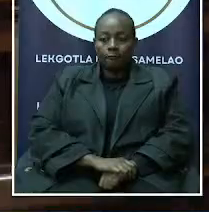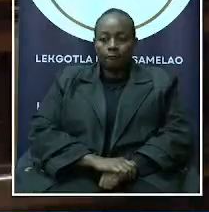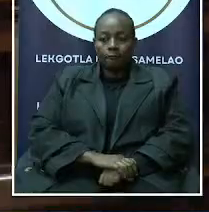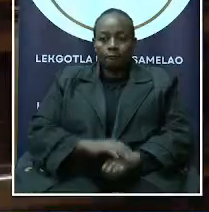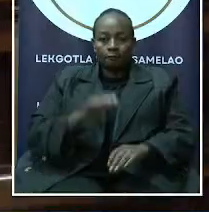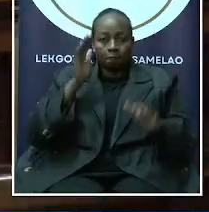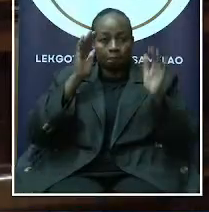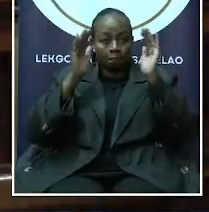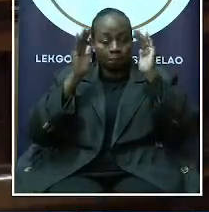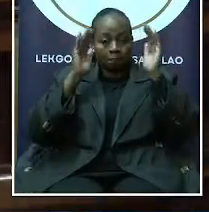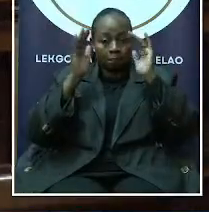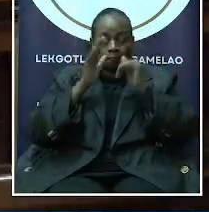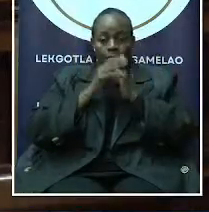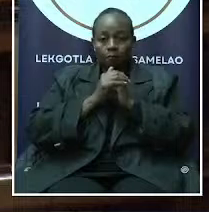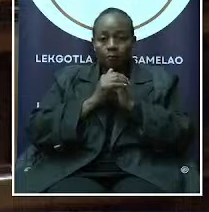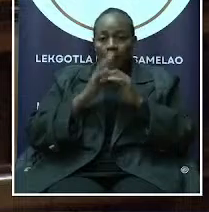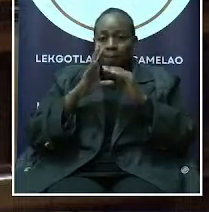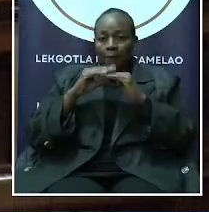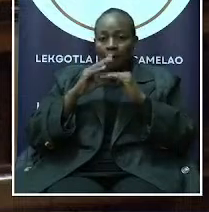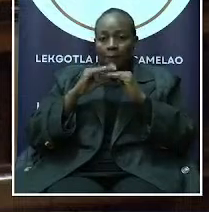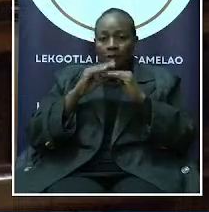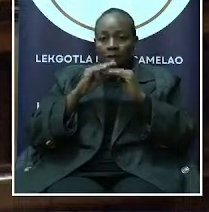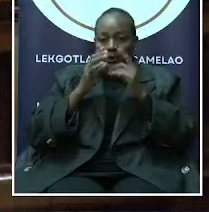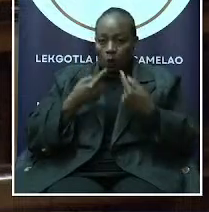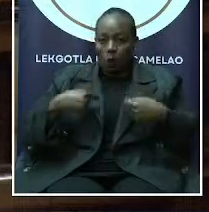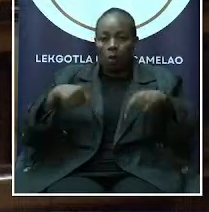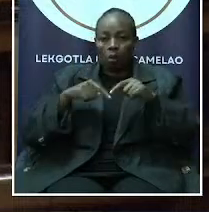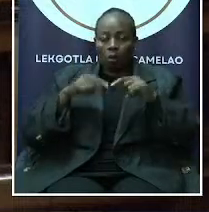Greetings, honorable members in large,